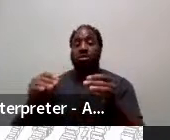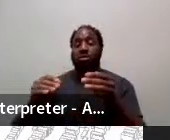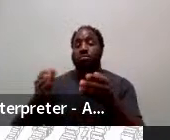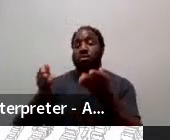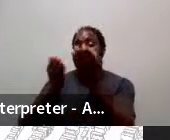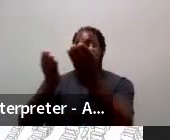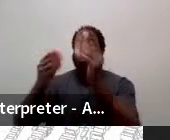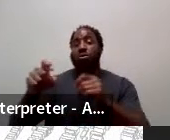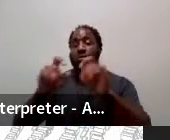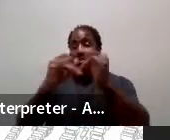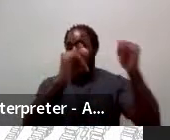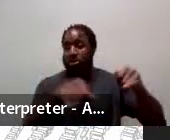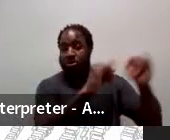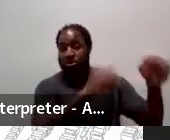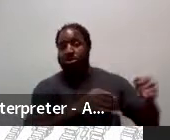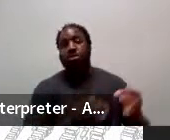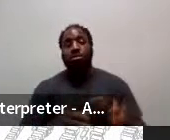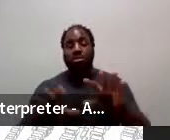please.